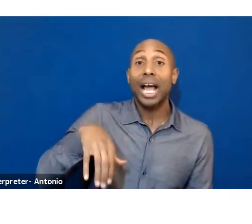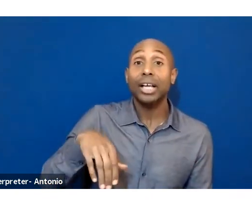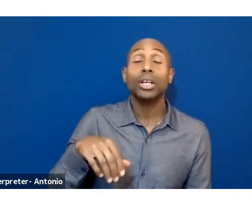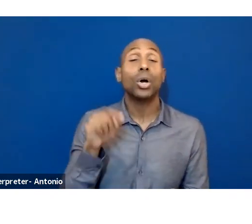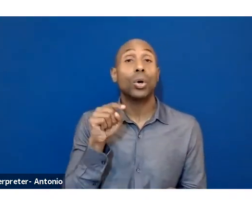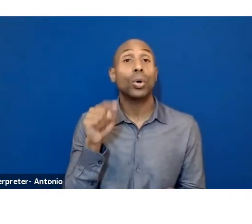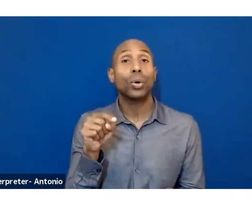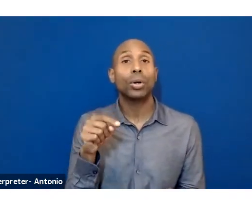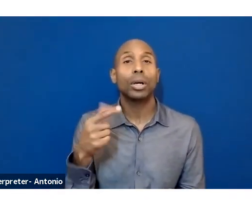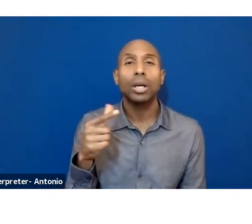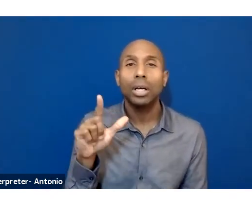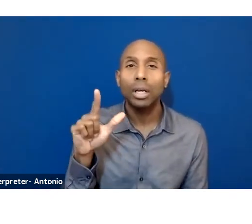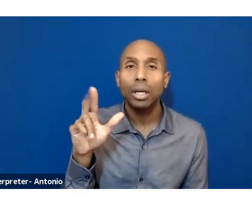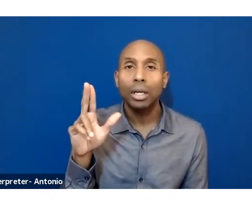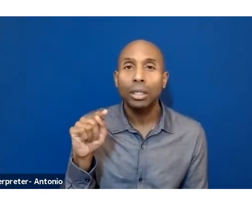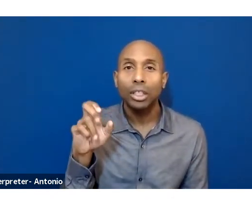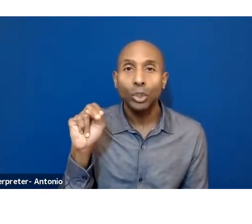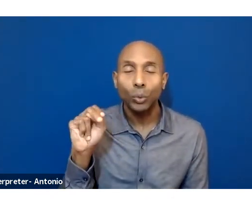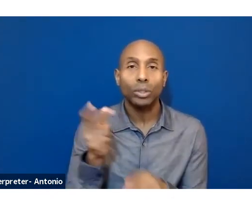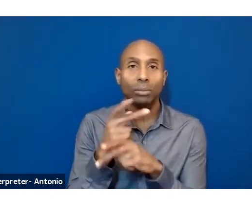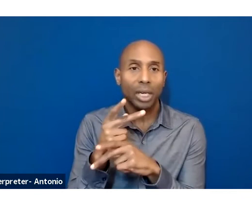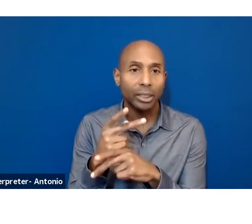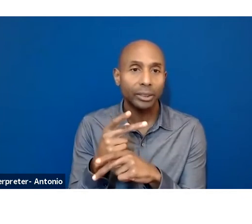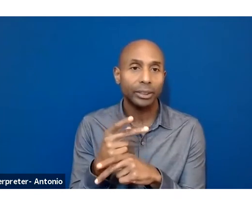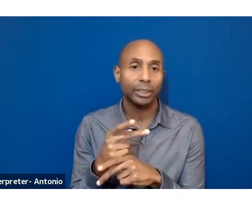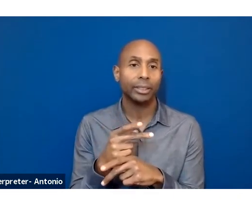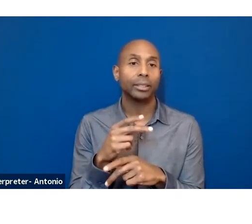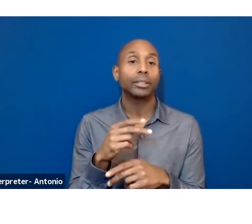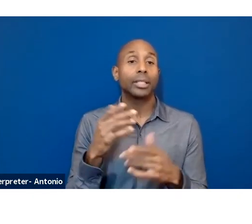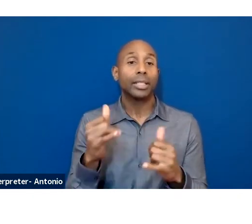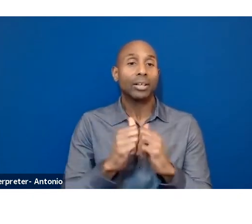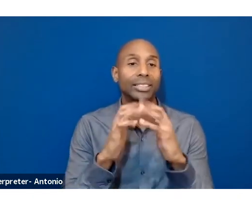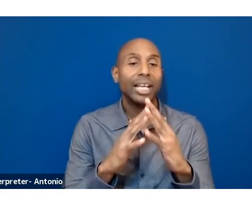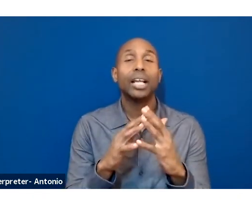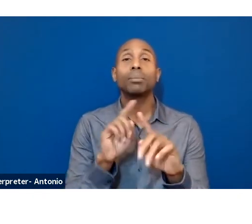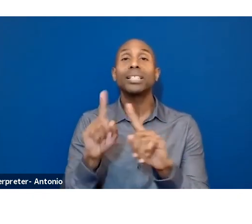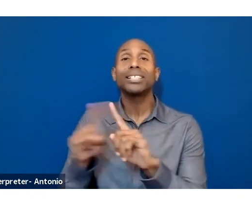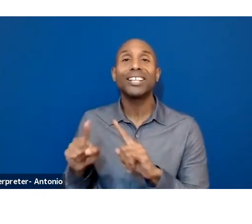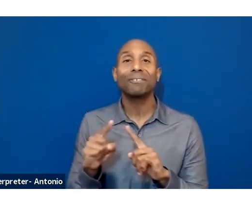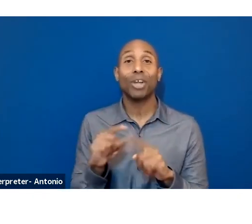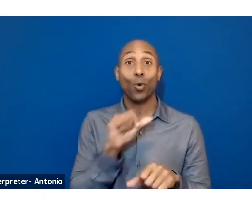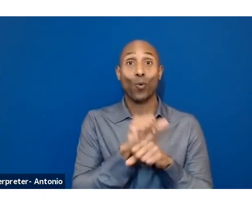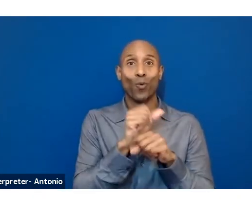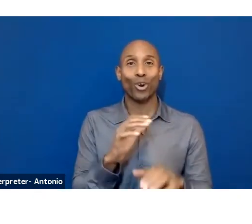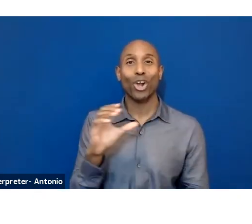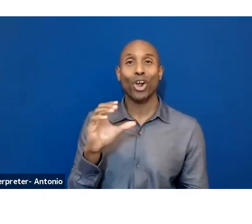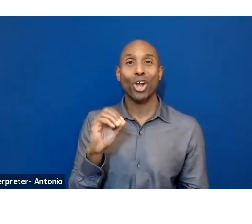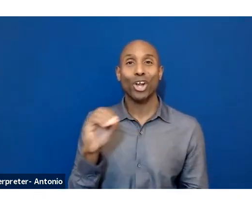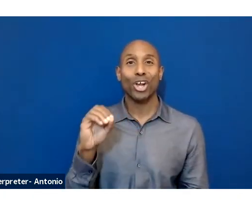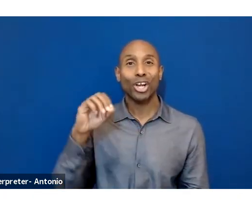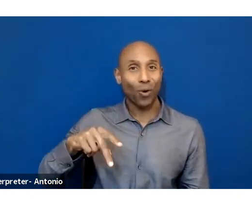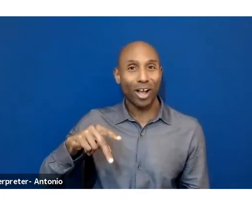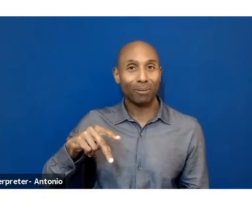worker cooperatives where workers are getting together to decide their wages, getting together to decide whether they're even going to take